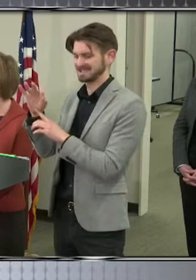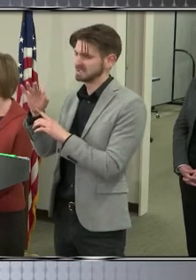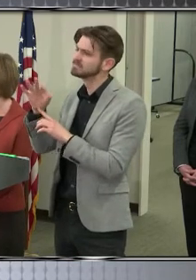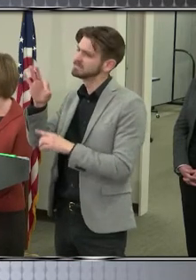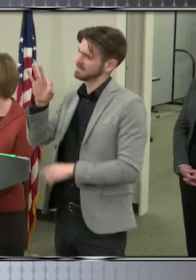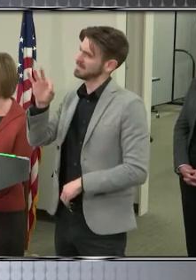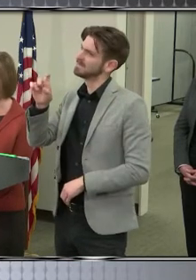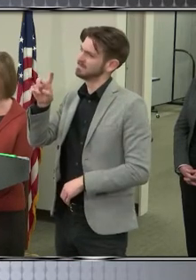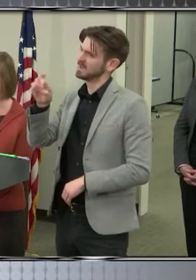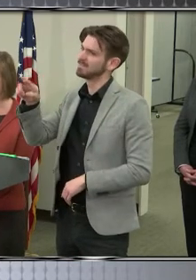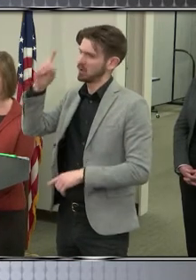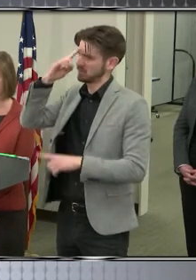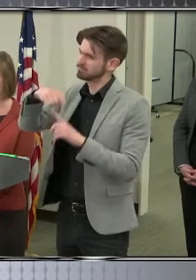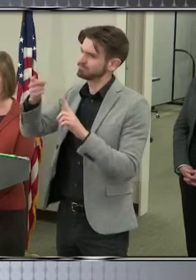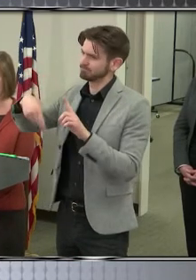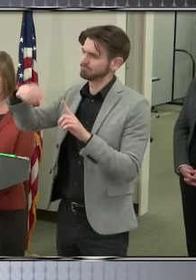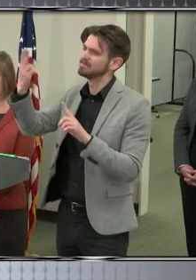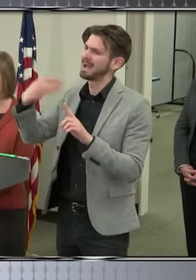over 100 degrees